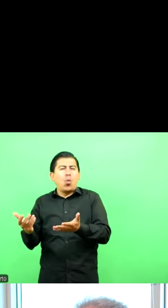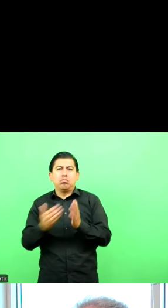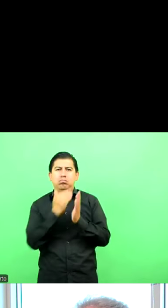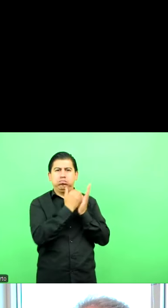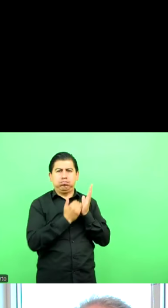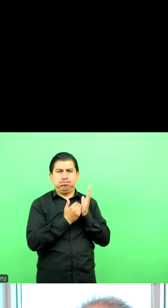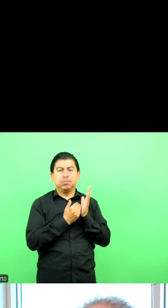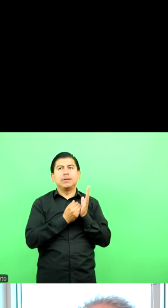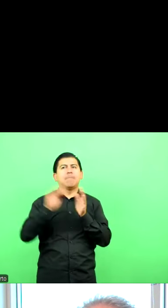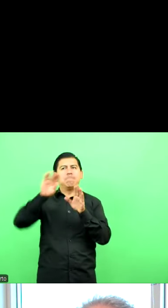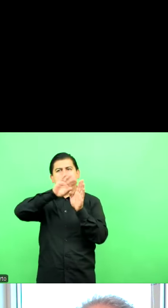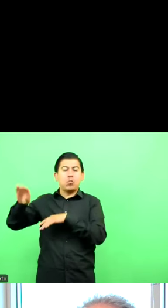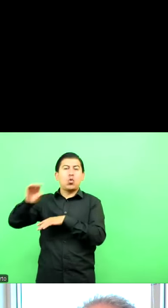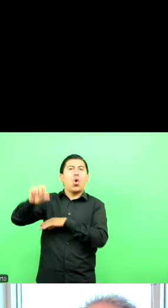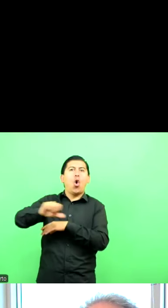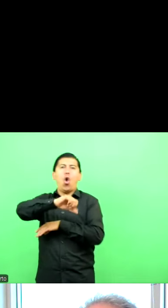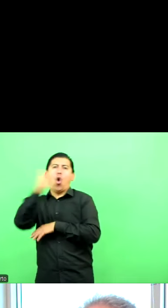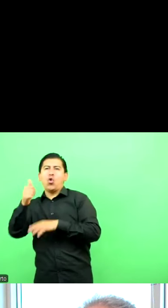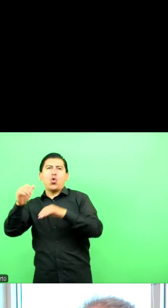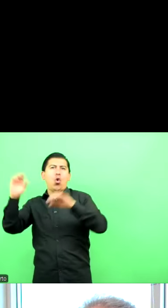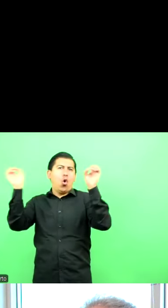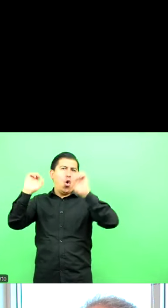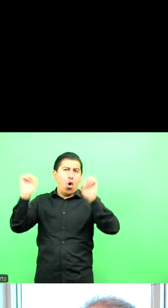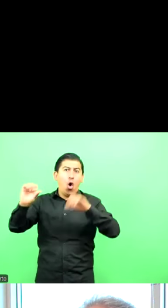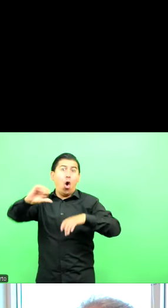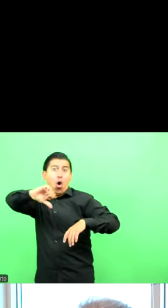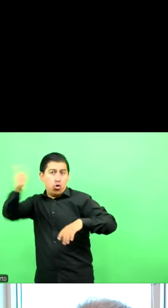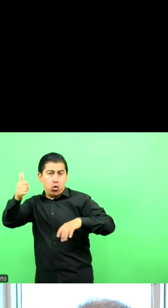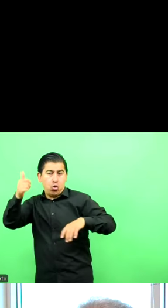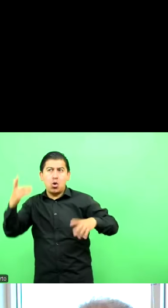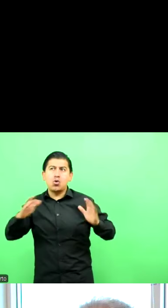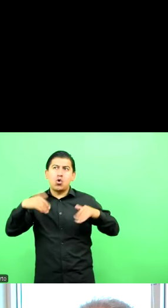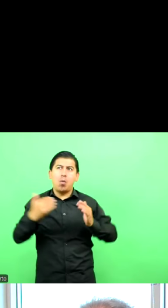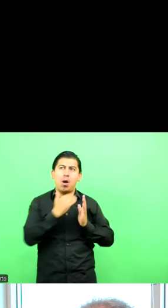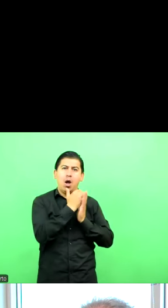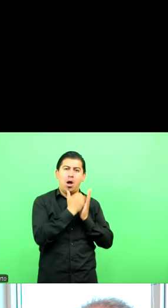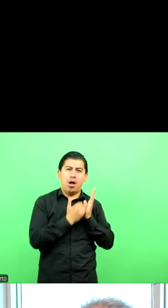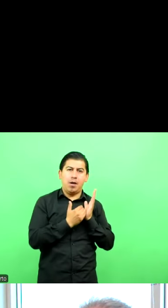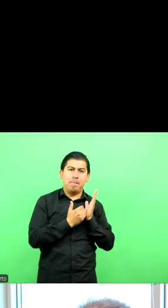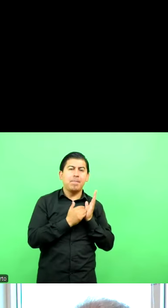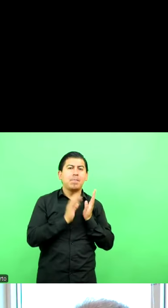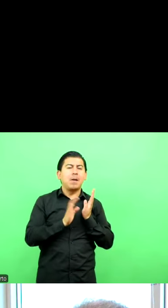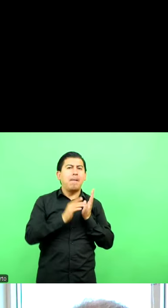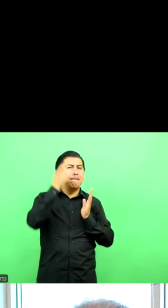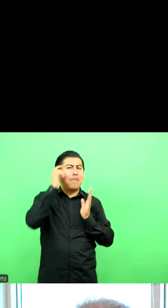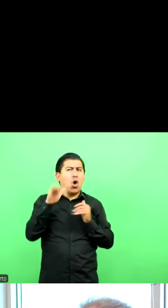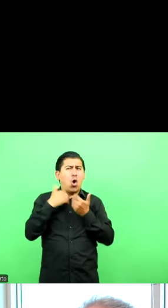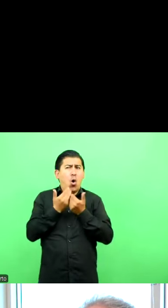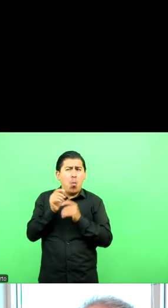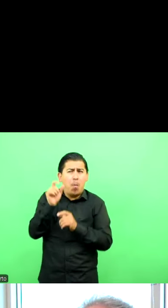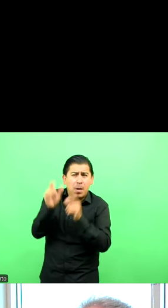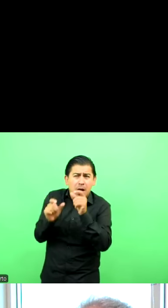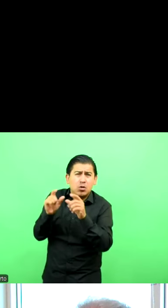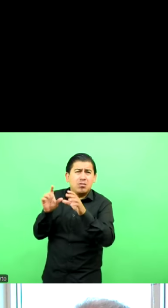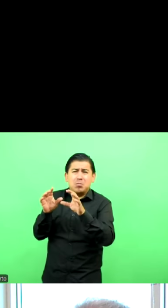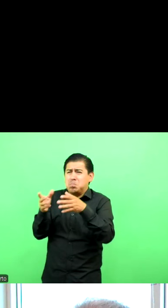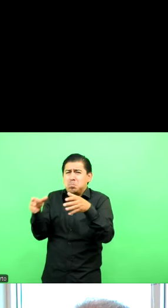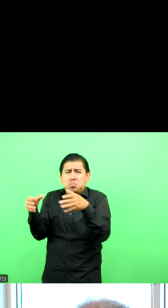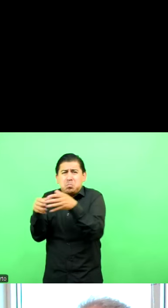the hospital can be part of this leaving no one behind. Definitely, as I mentioned, they should be as part of the health system, as part of the